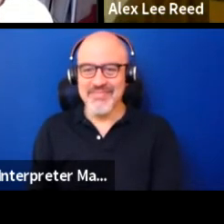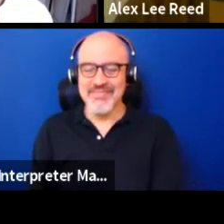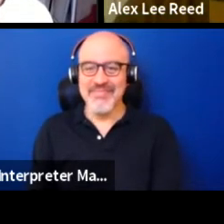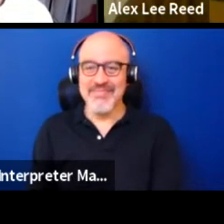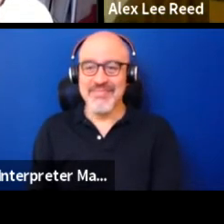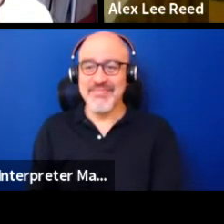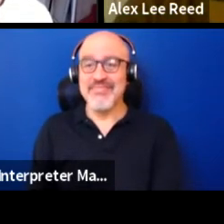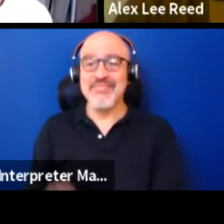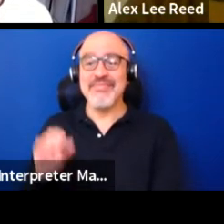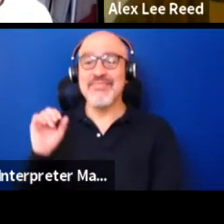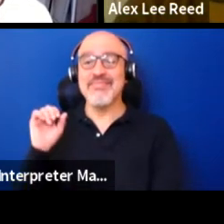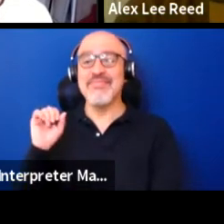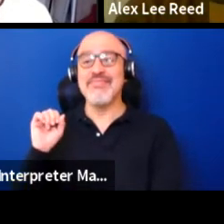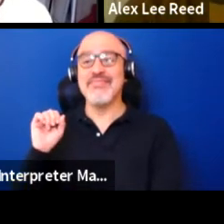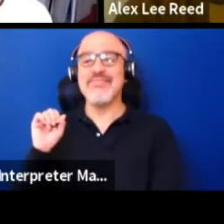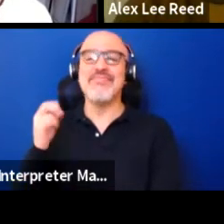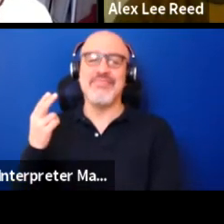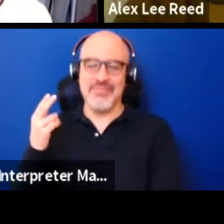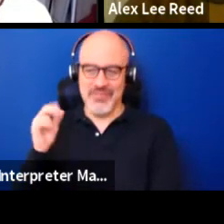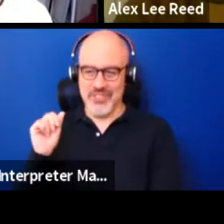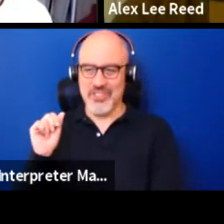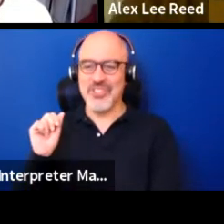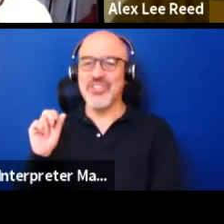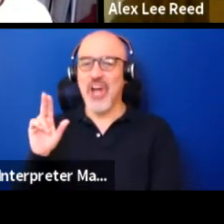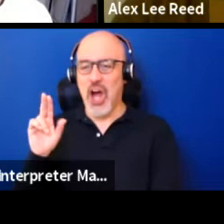I think this is Shanice again.